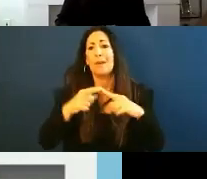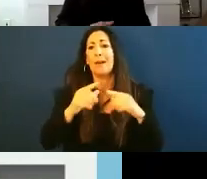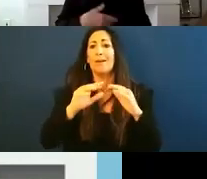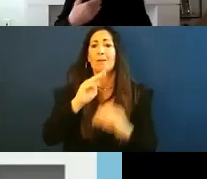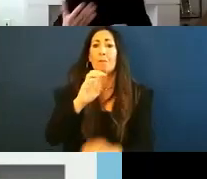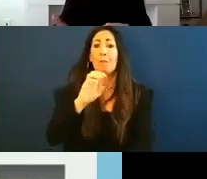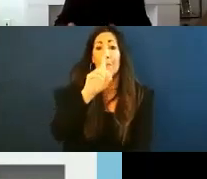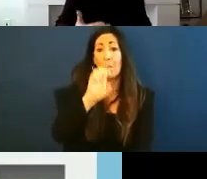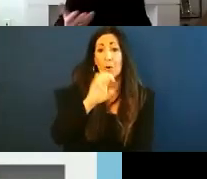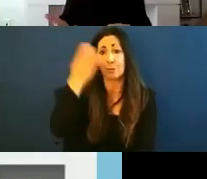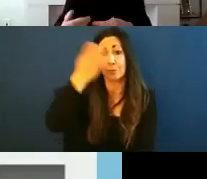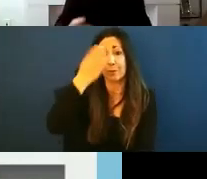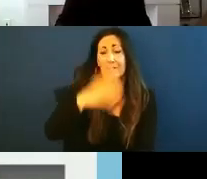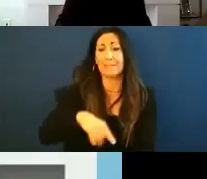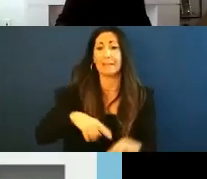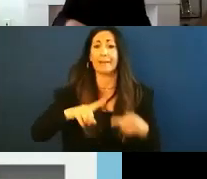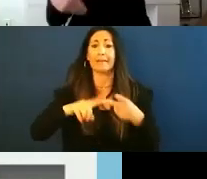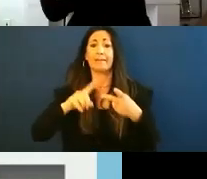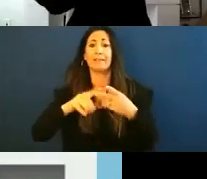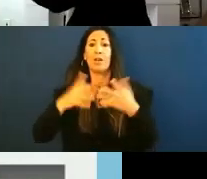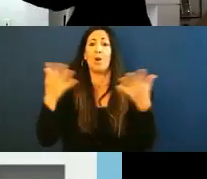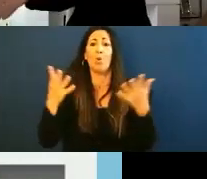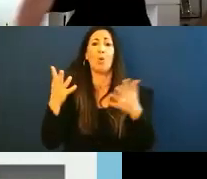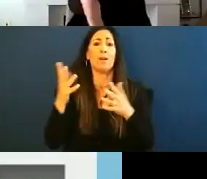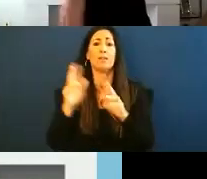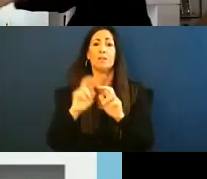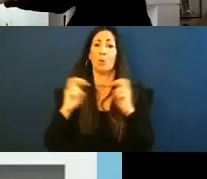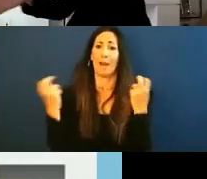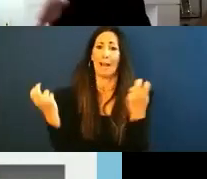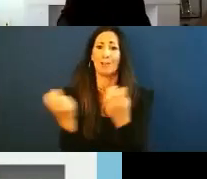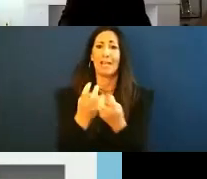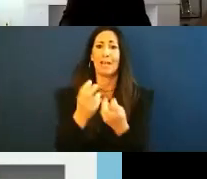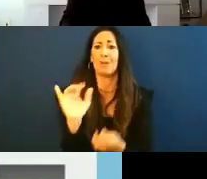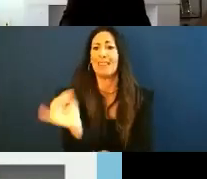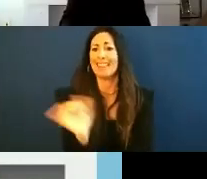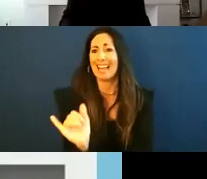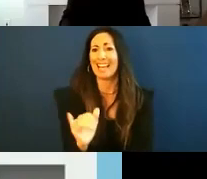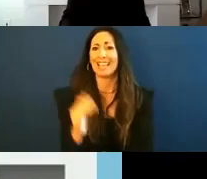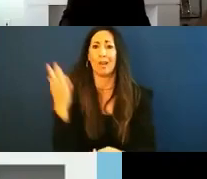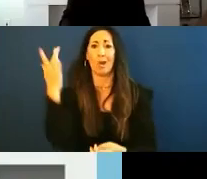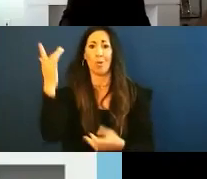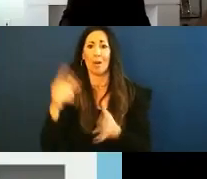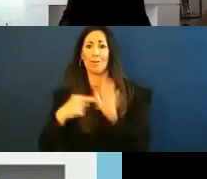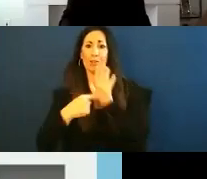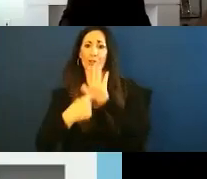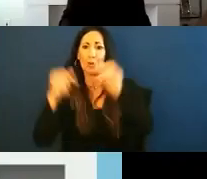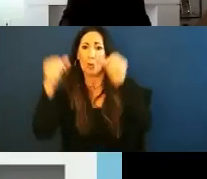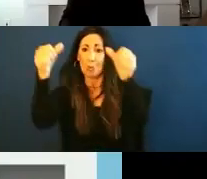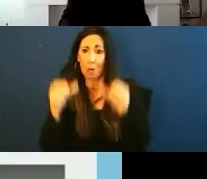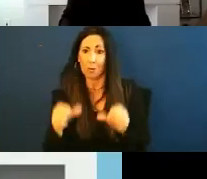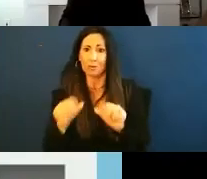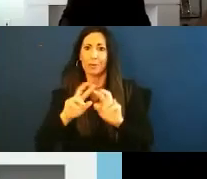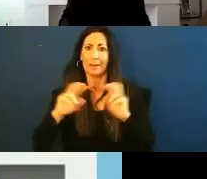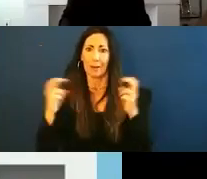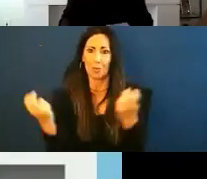presentation, what's a roundtable really like? Why would I even show a poster at a roundtable when a roundtable is